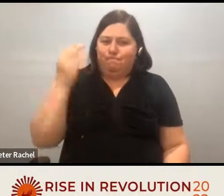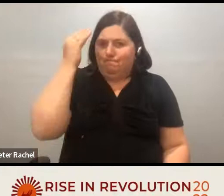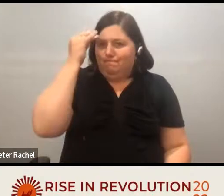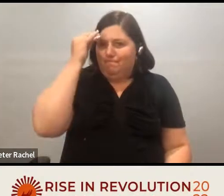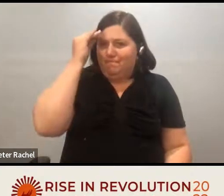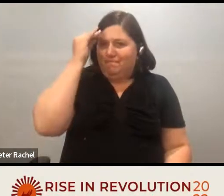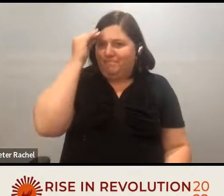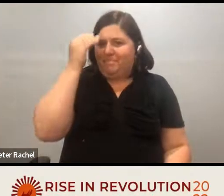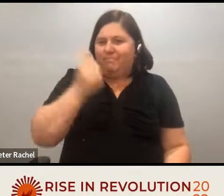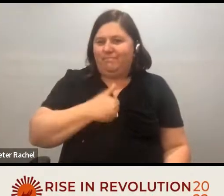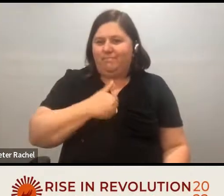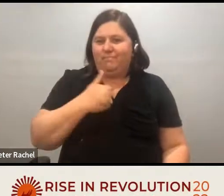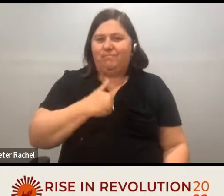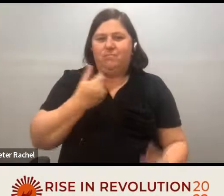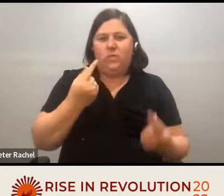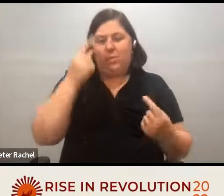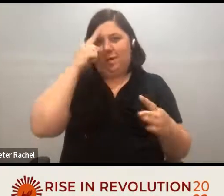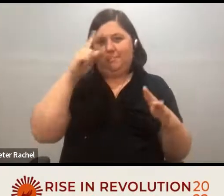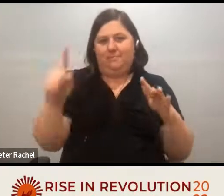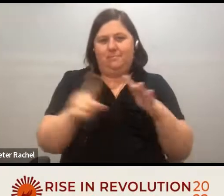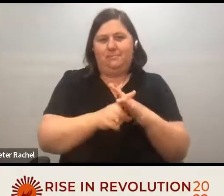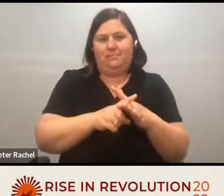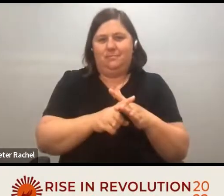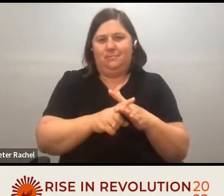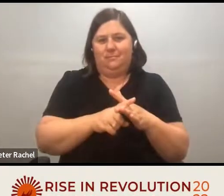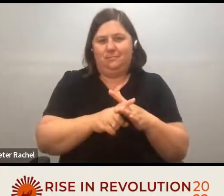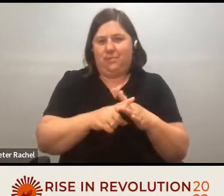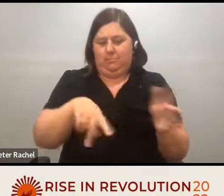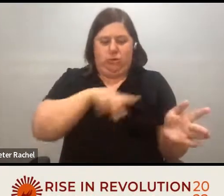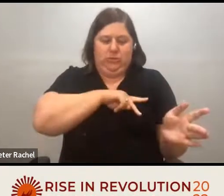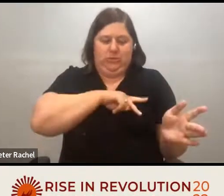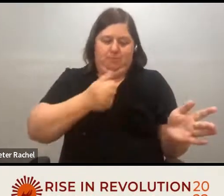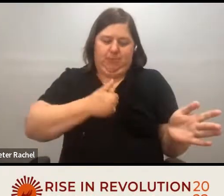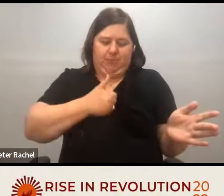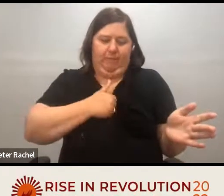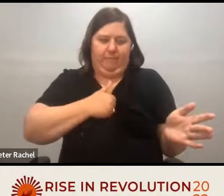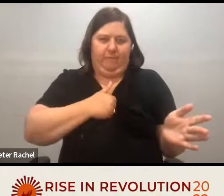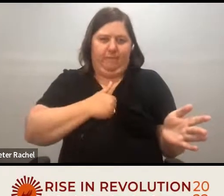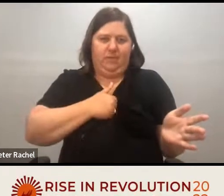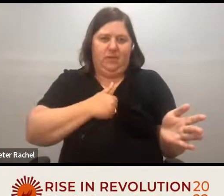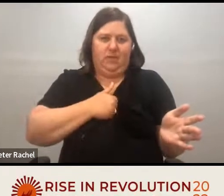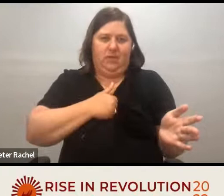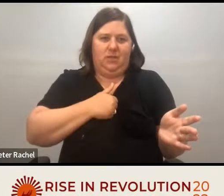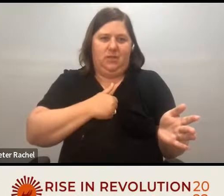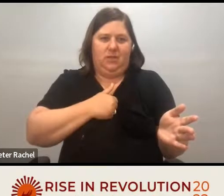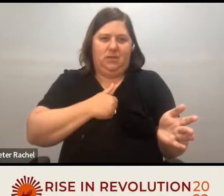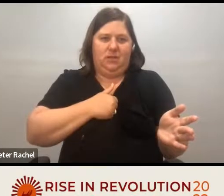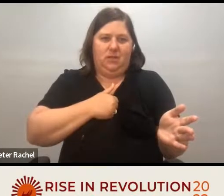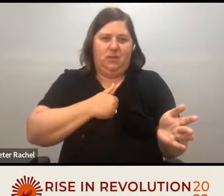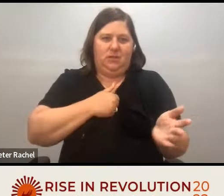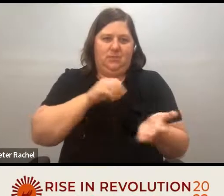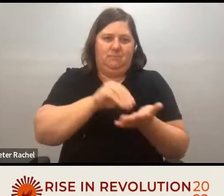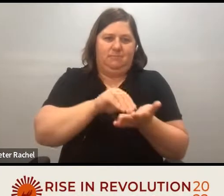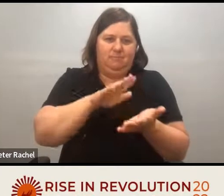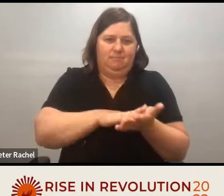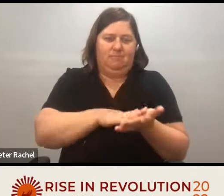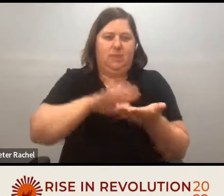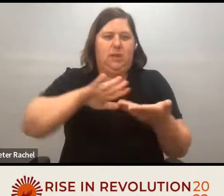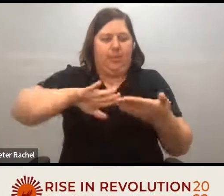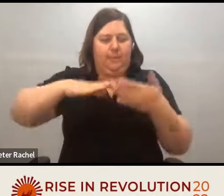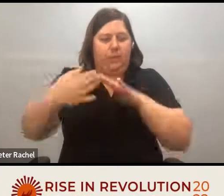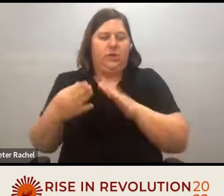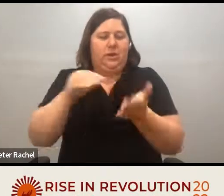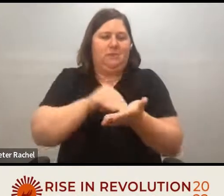For me, what comes to mind, the first thing just for me personally is the role of like documentation, community